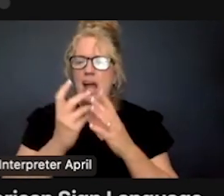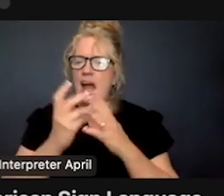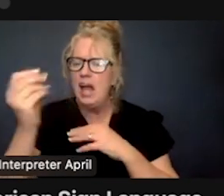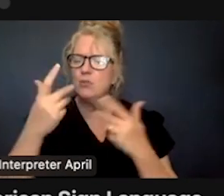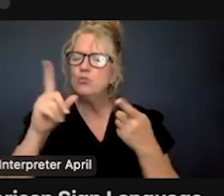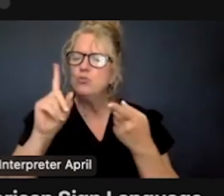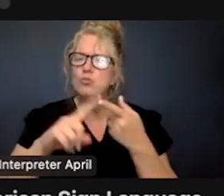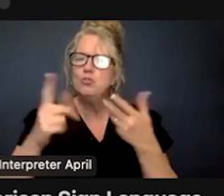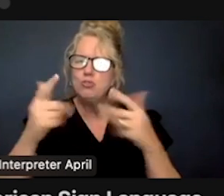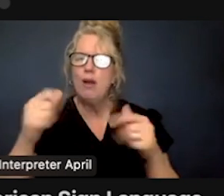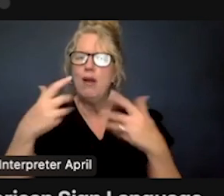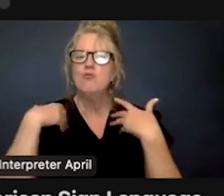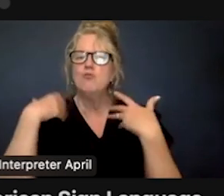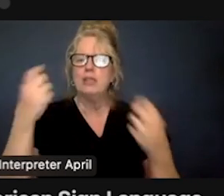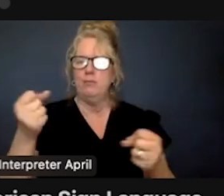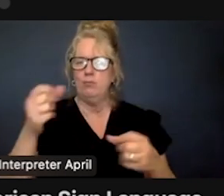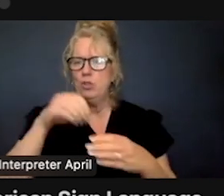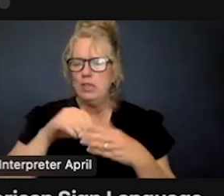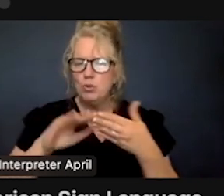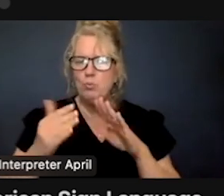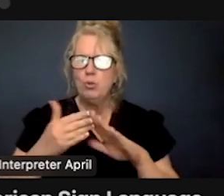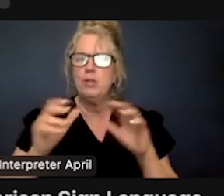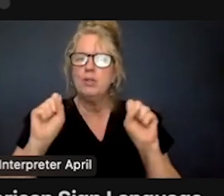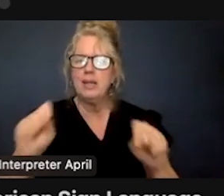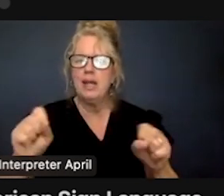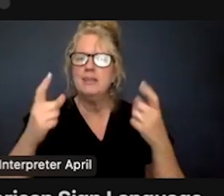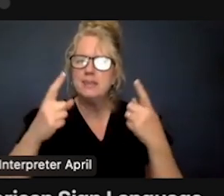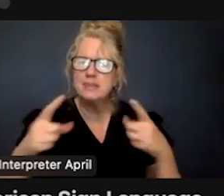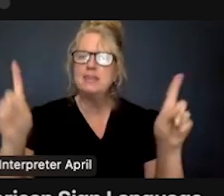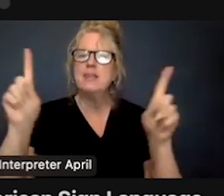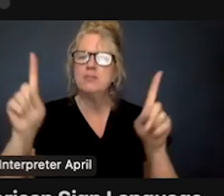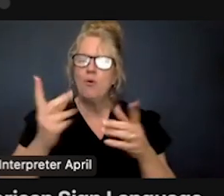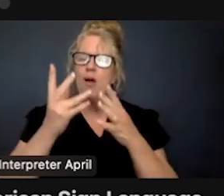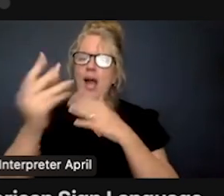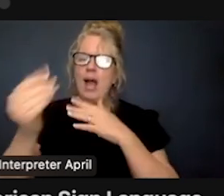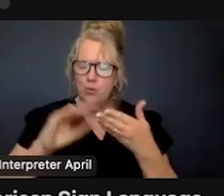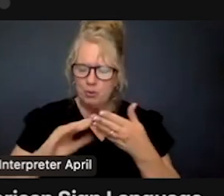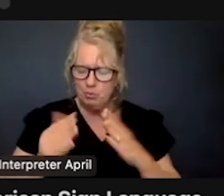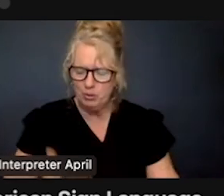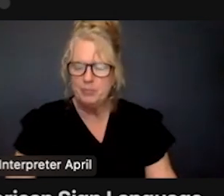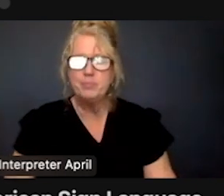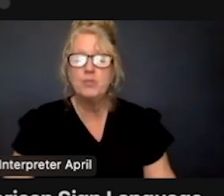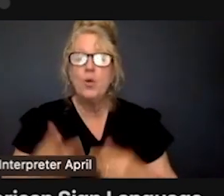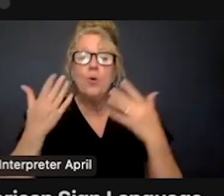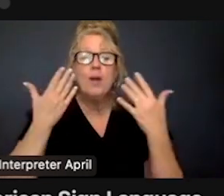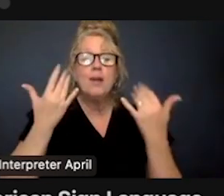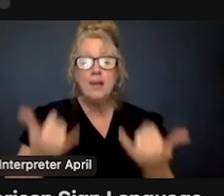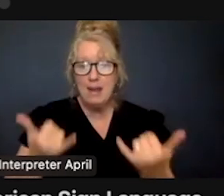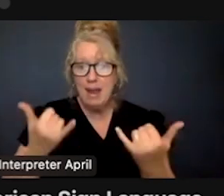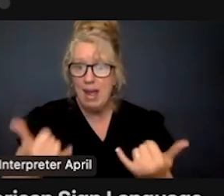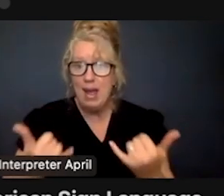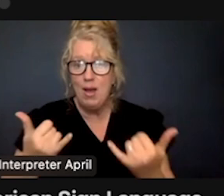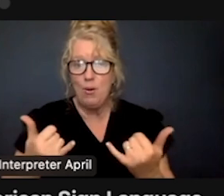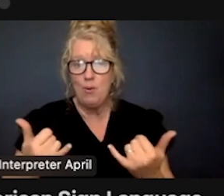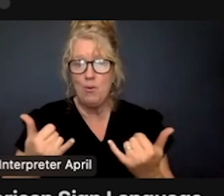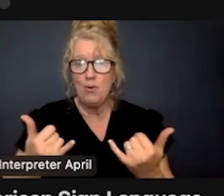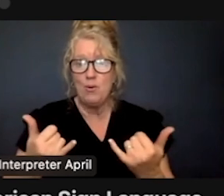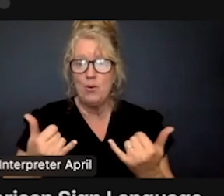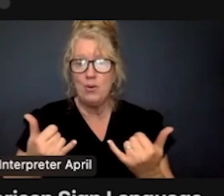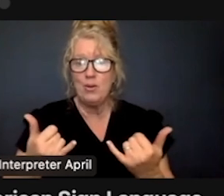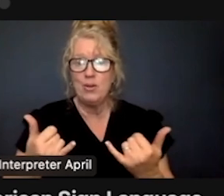recover partly in the community and to be successful in the community. To where we are now, where